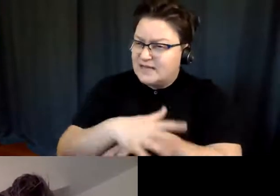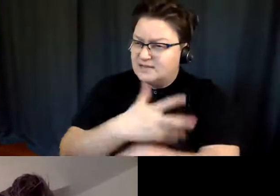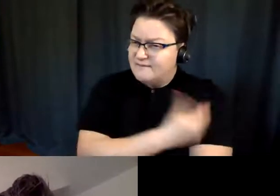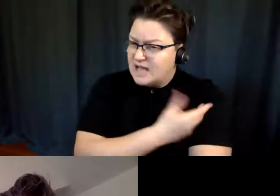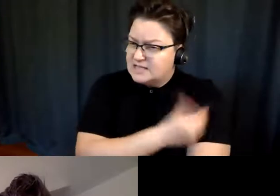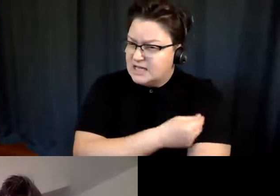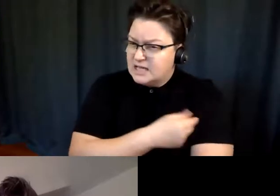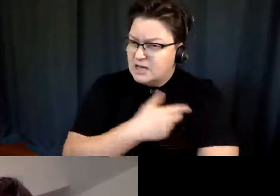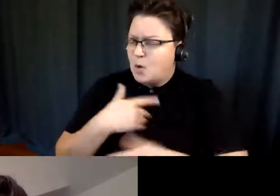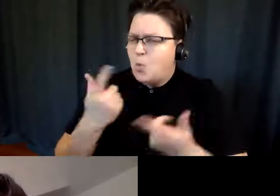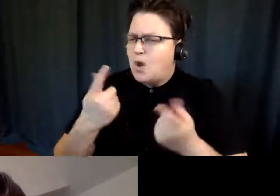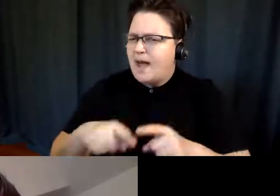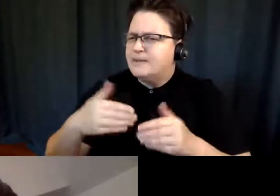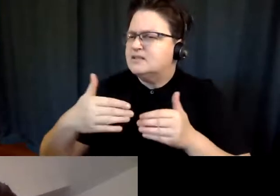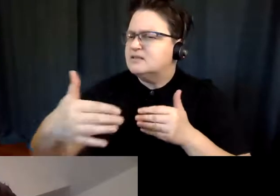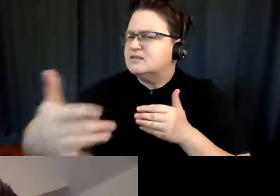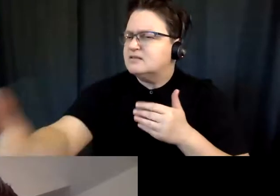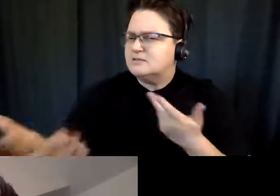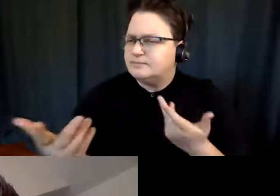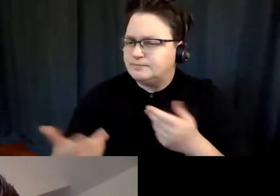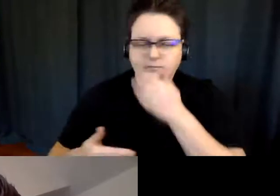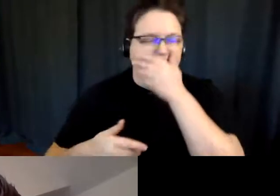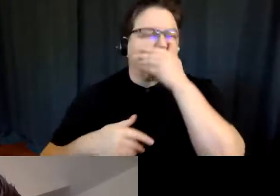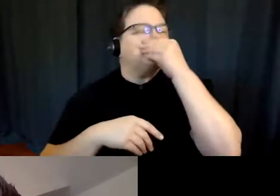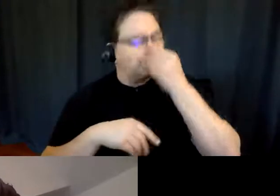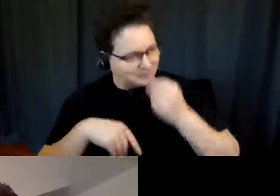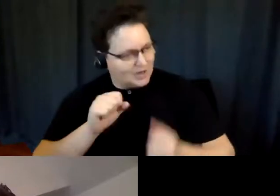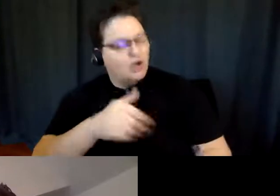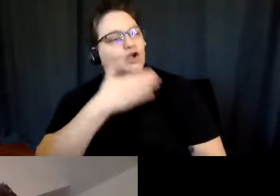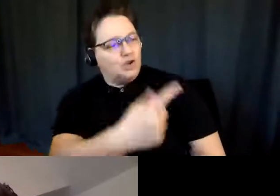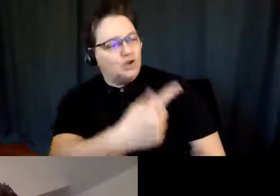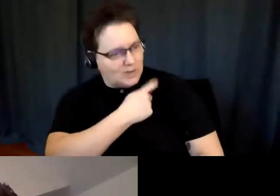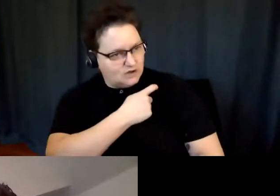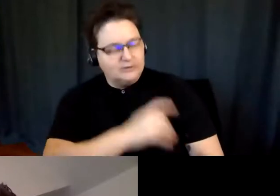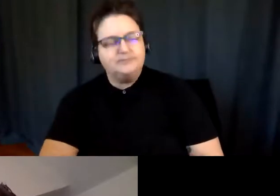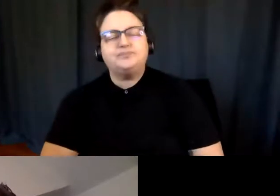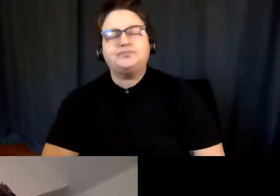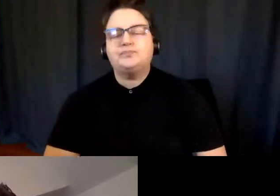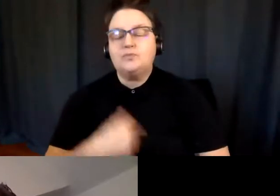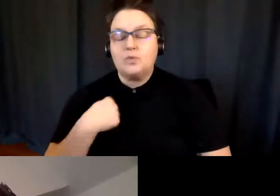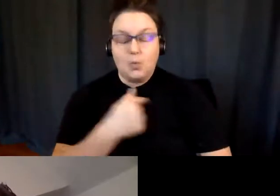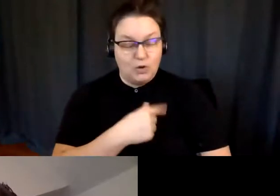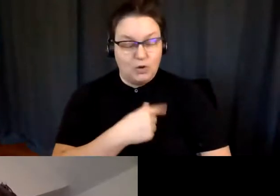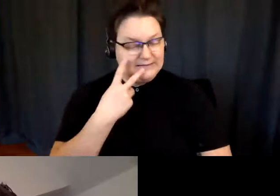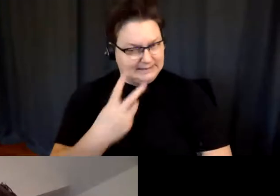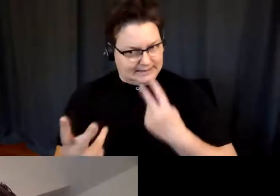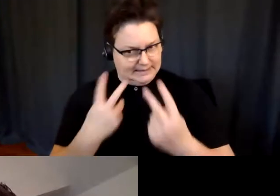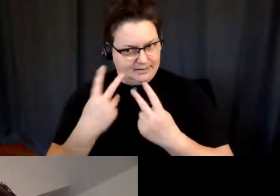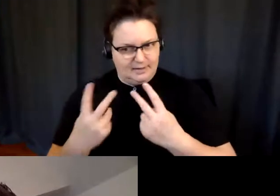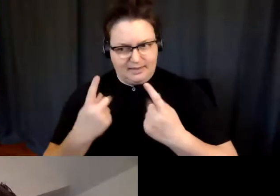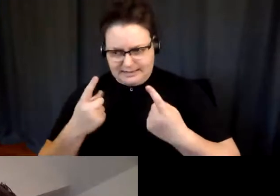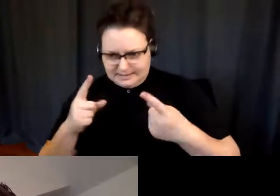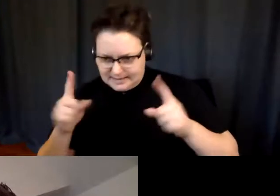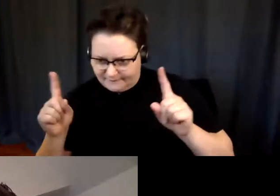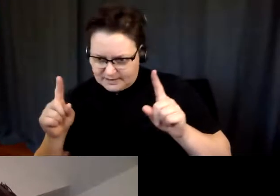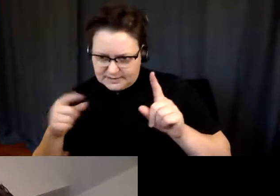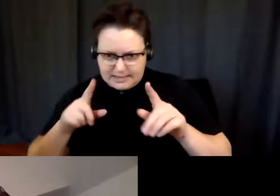interesting. What we're seeing so far, and again, we have, you know, we started these efficacy